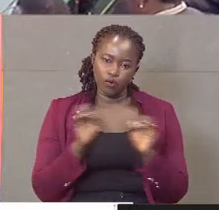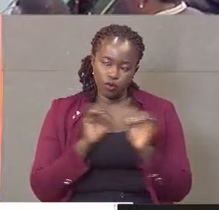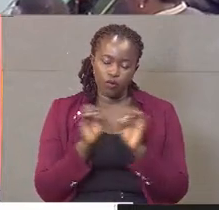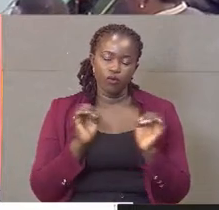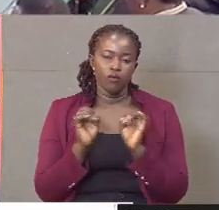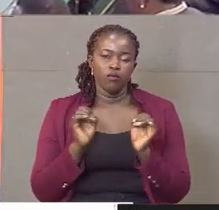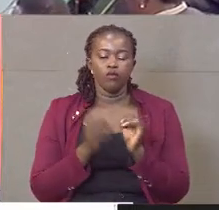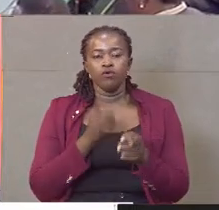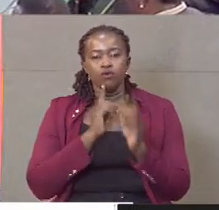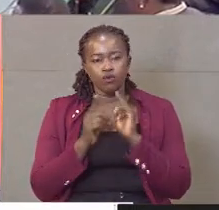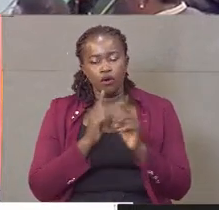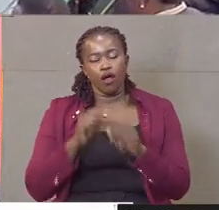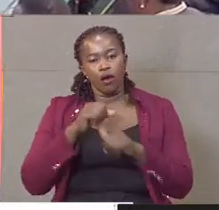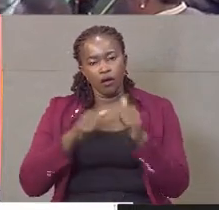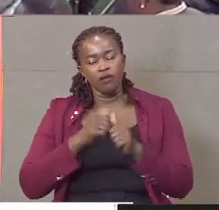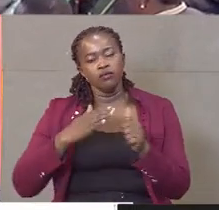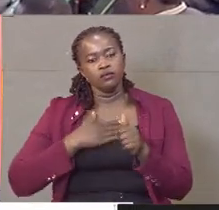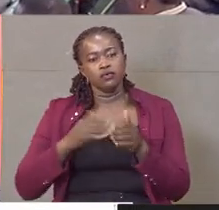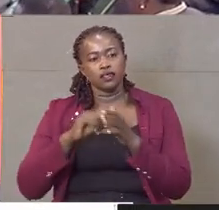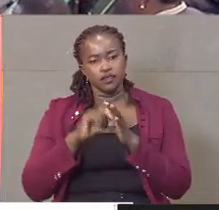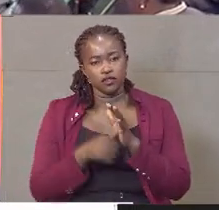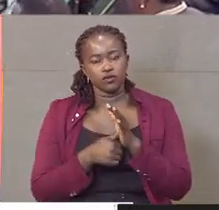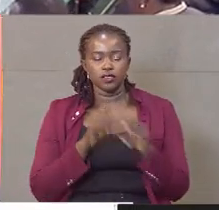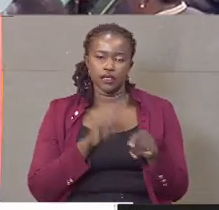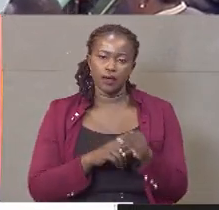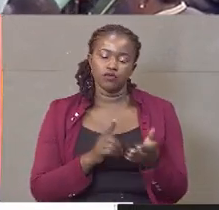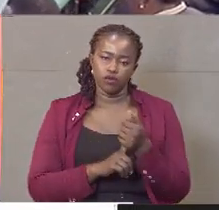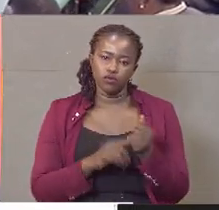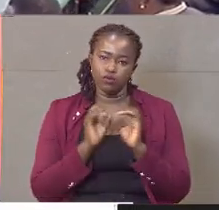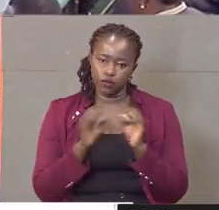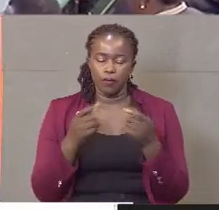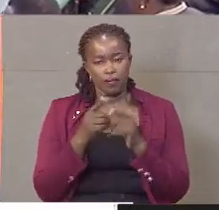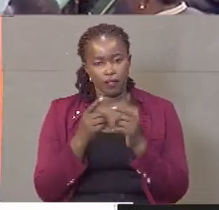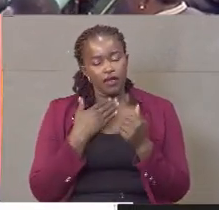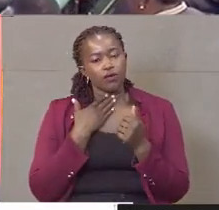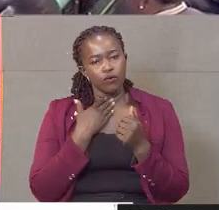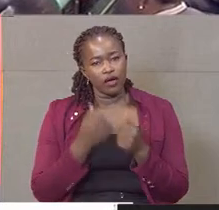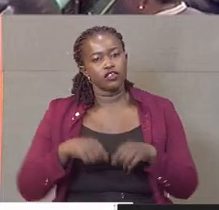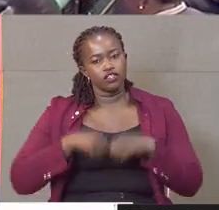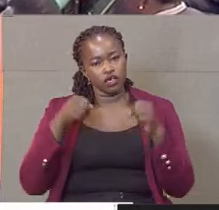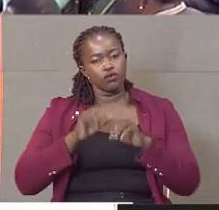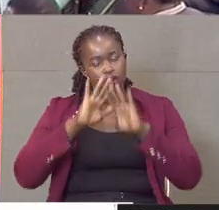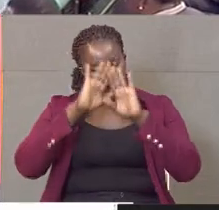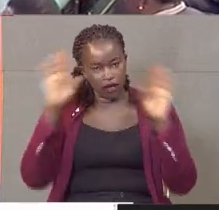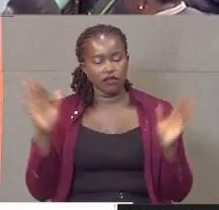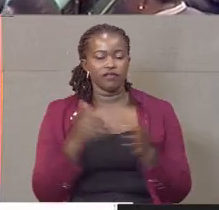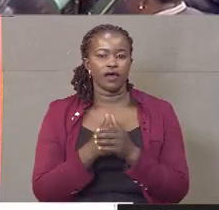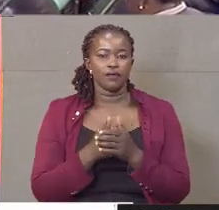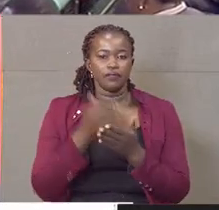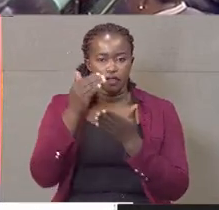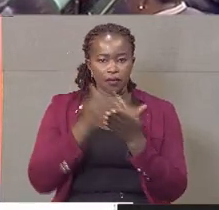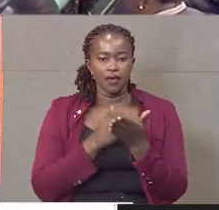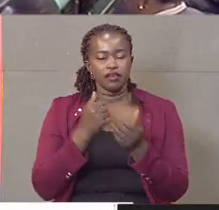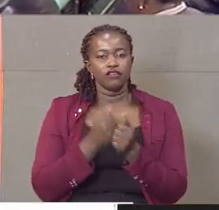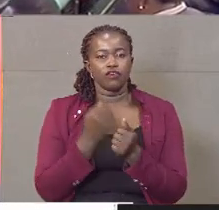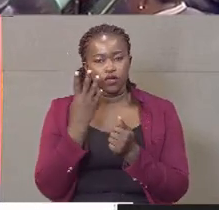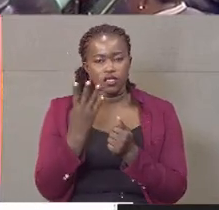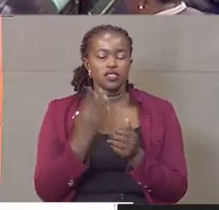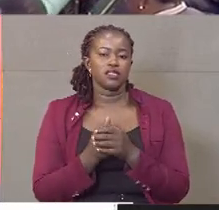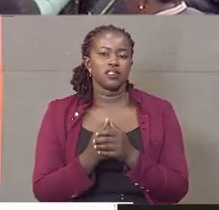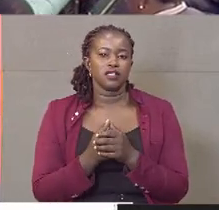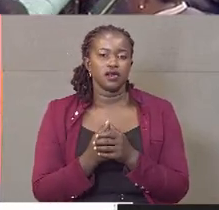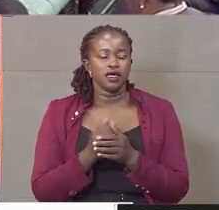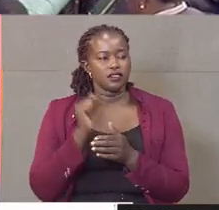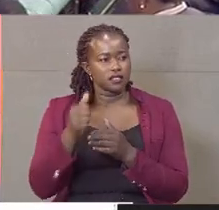to talk about my issues. I'm seeking for clarification from the chair. On page 14, they have mentioned,